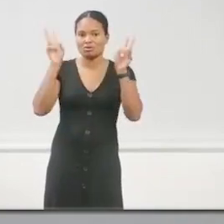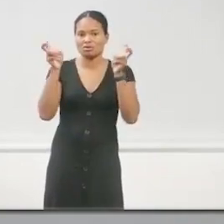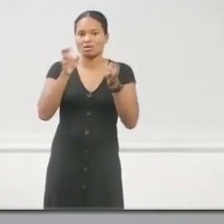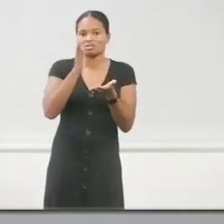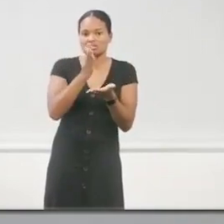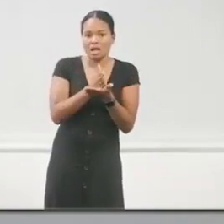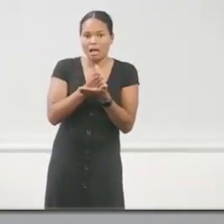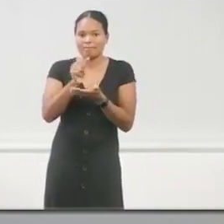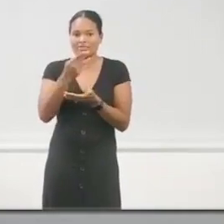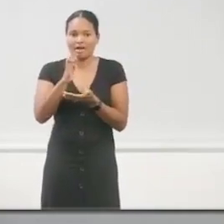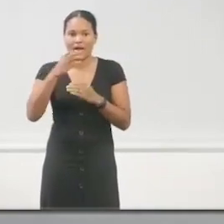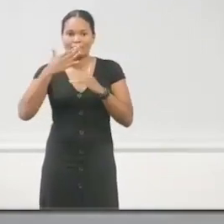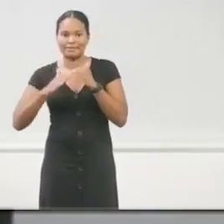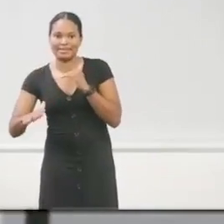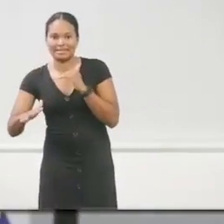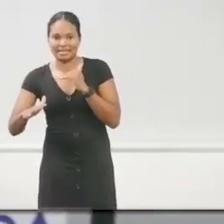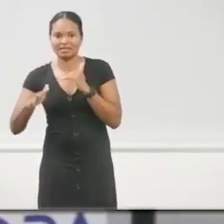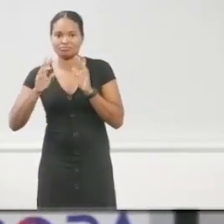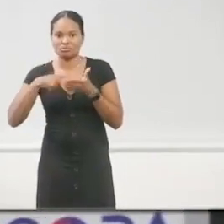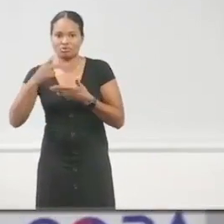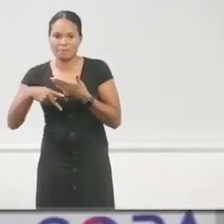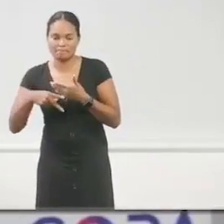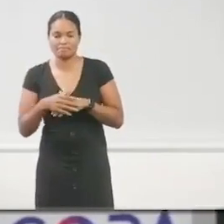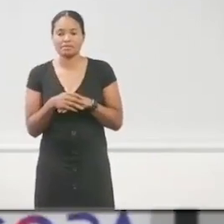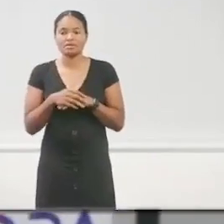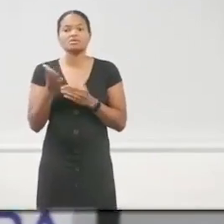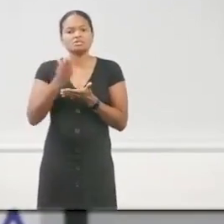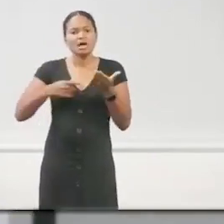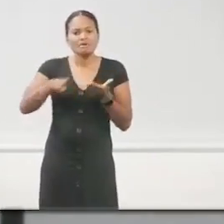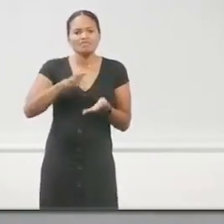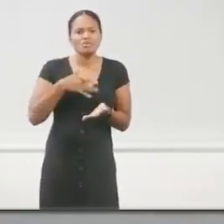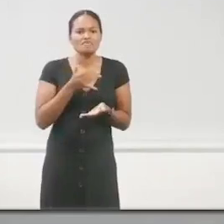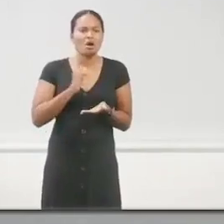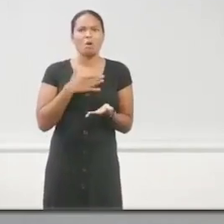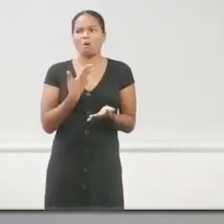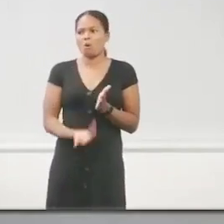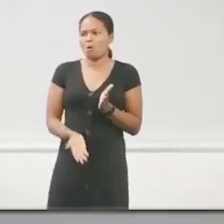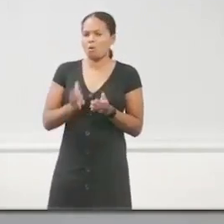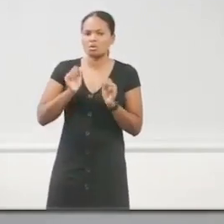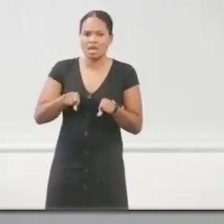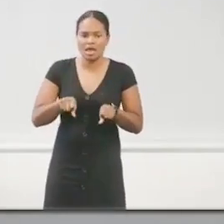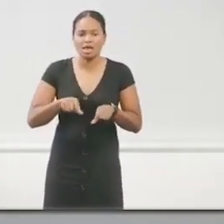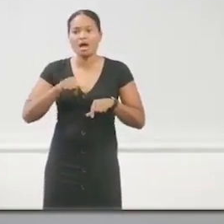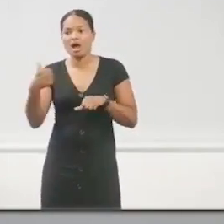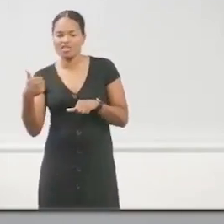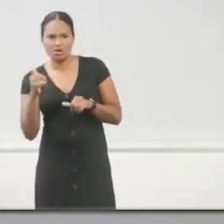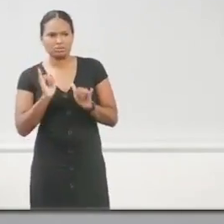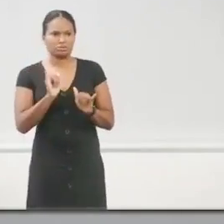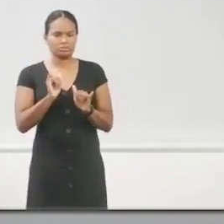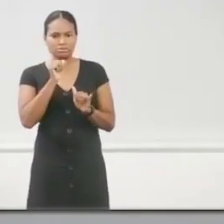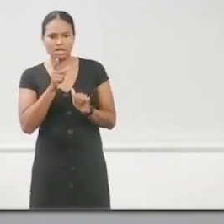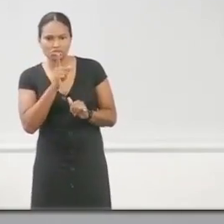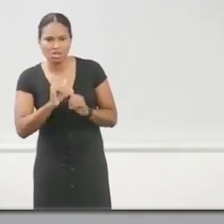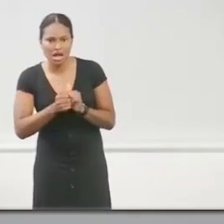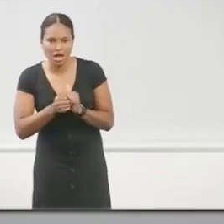you, this might be second nature and might serve as a good review or a refresher, but some of the vulnerable populations like those represented